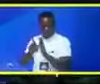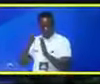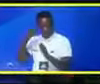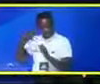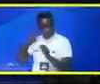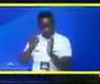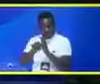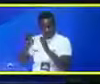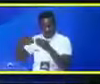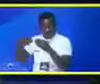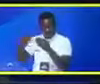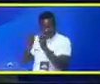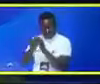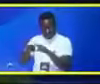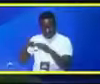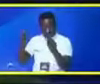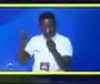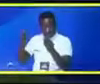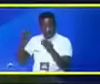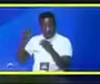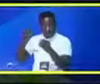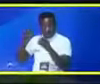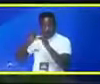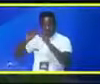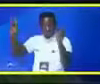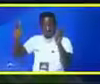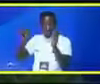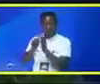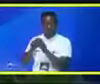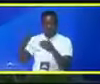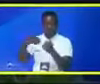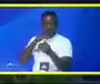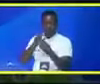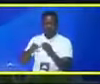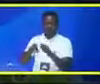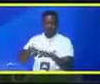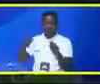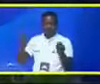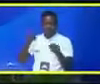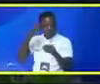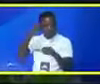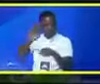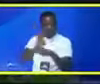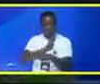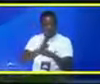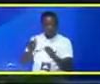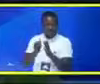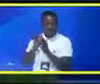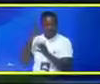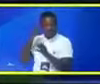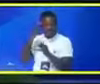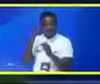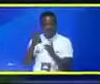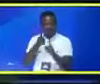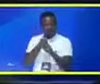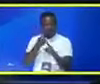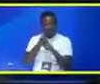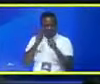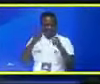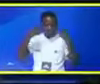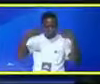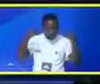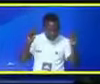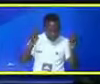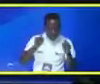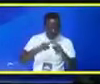door that leads to the city has not opened over your business, has not opened. That is the reason why you can be productive